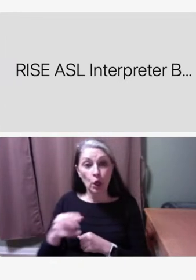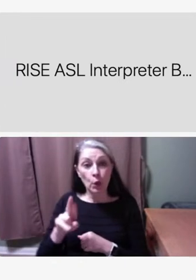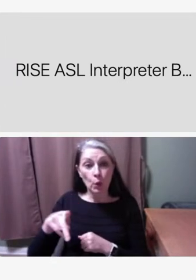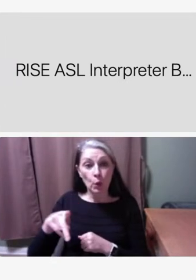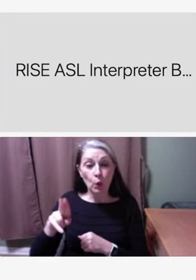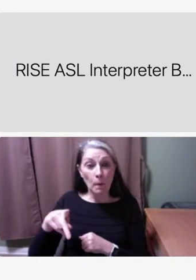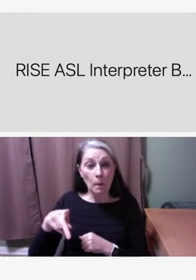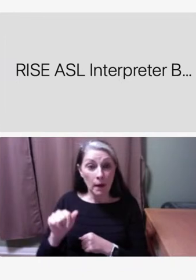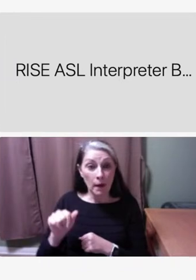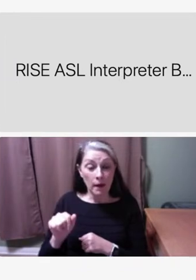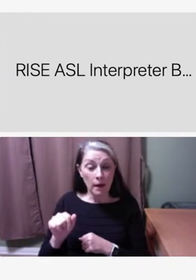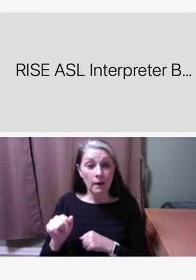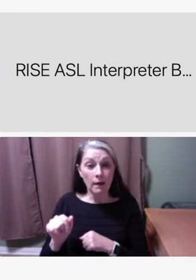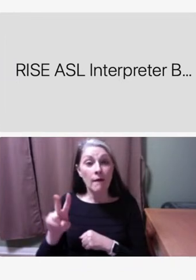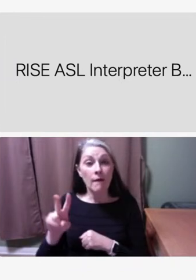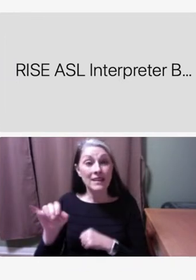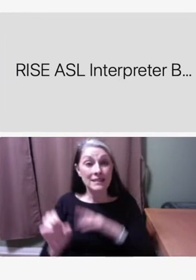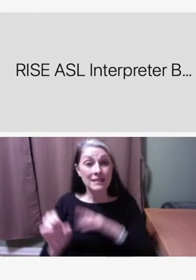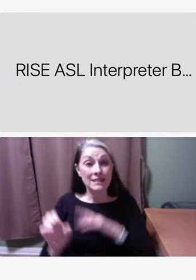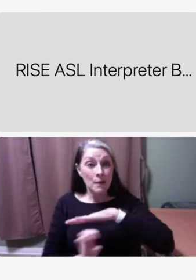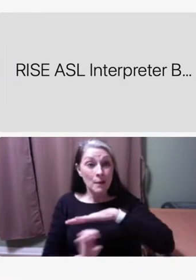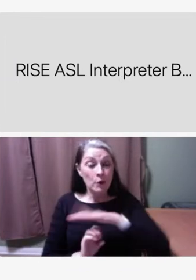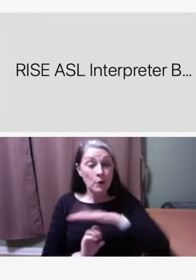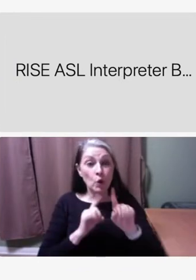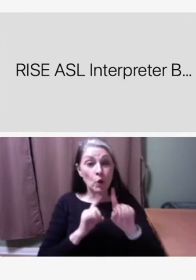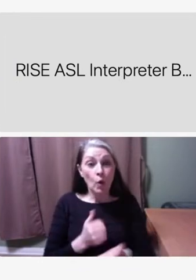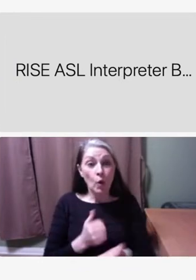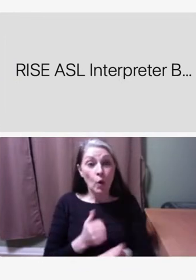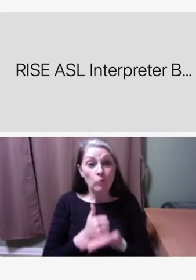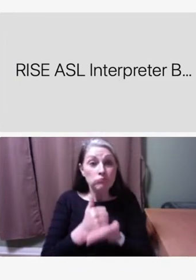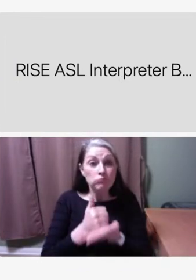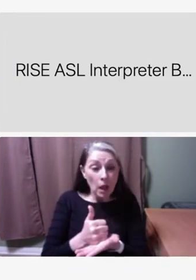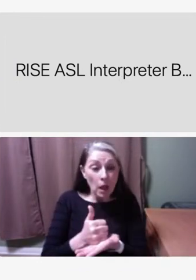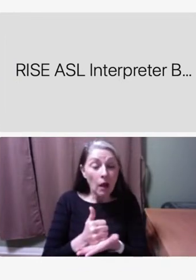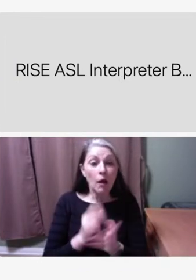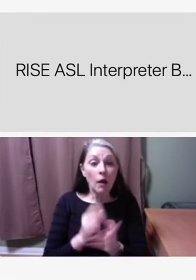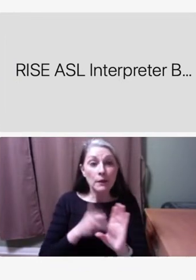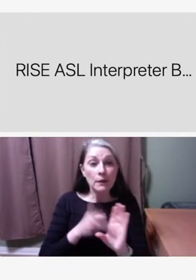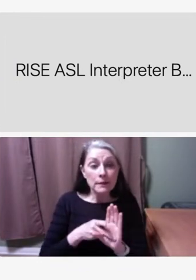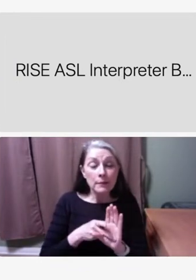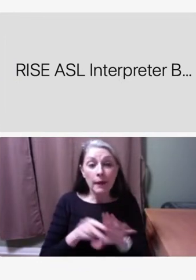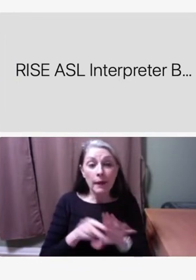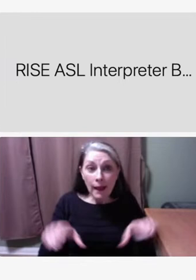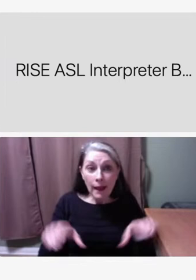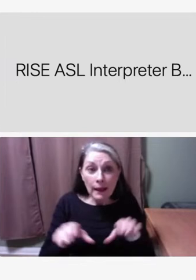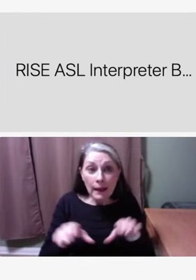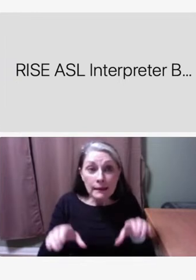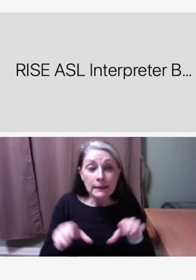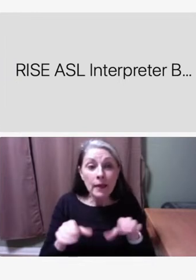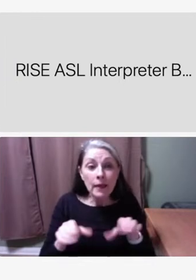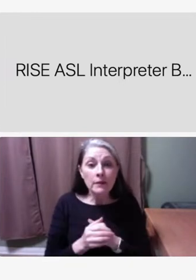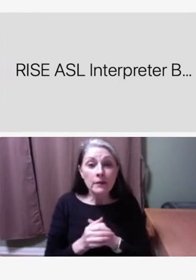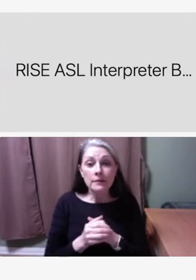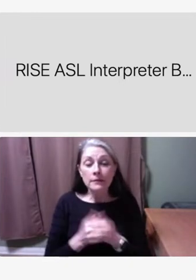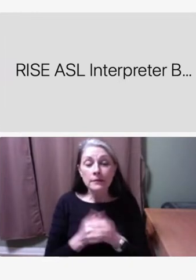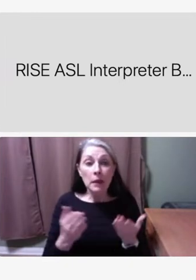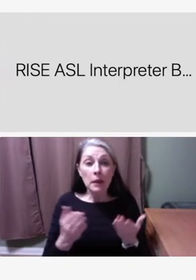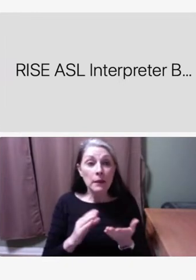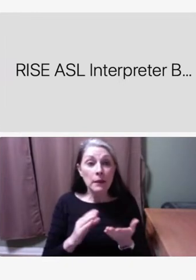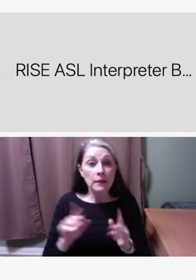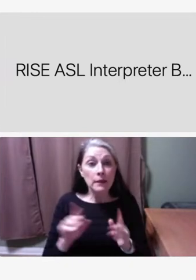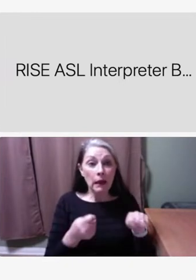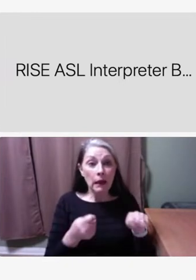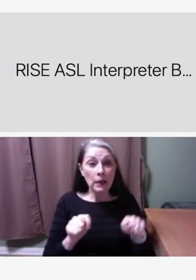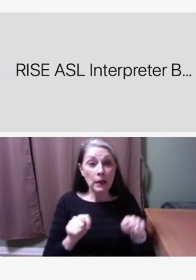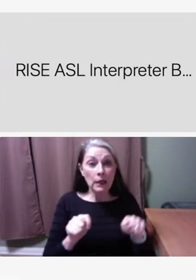and do little activities with them, such as putting like a little toy in the middle of like the center, and then they would run after it. It was